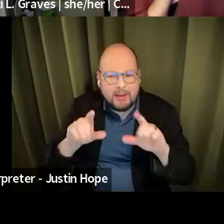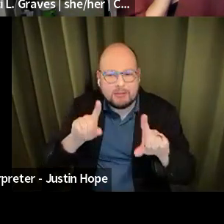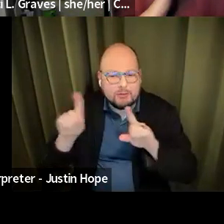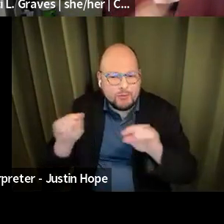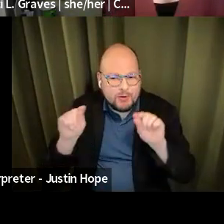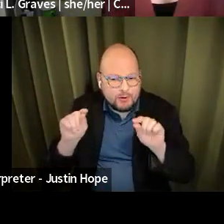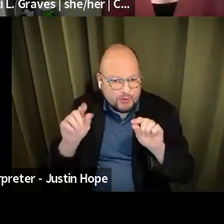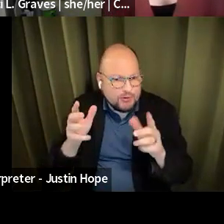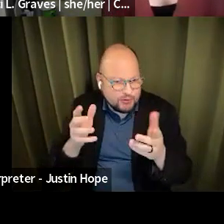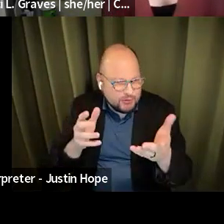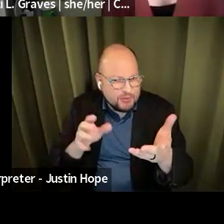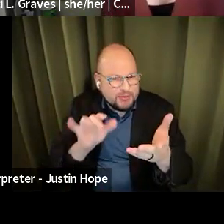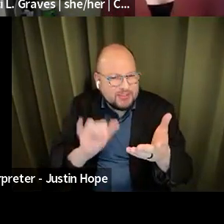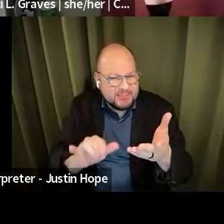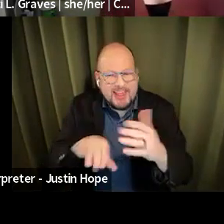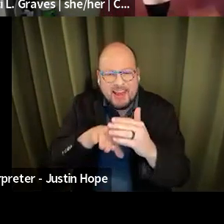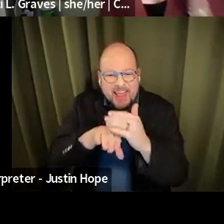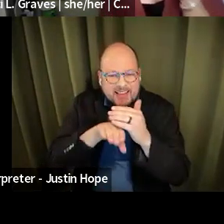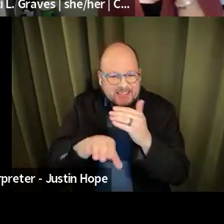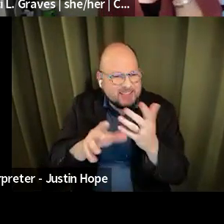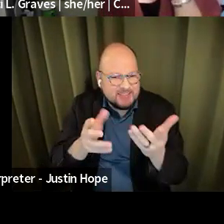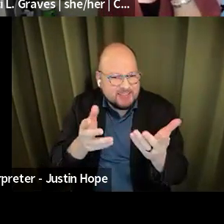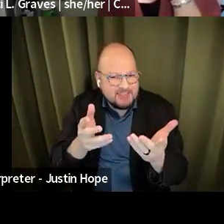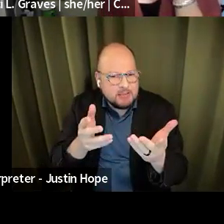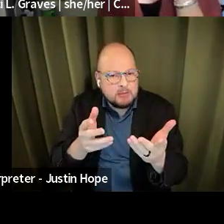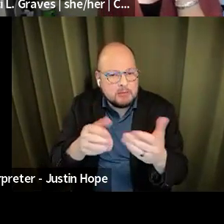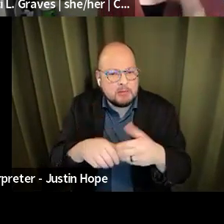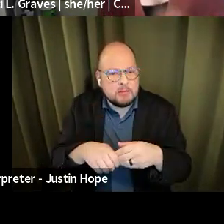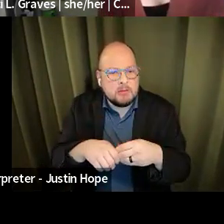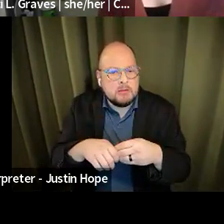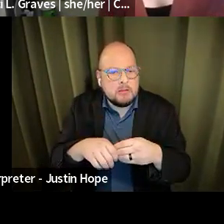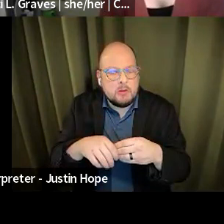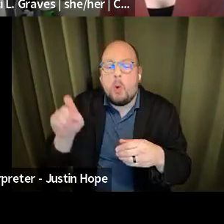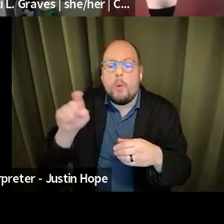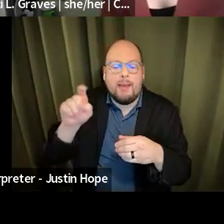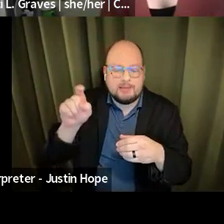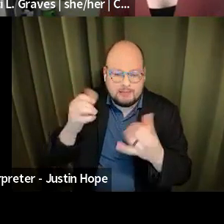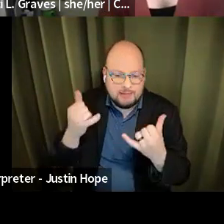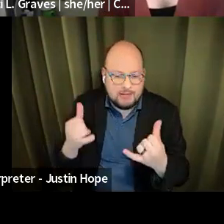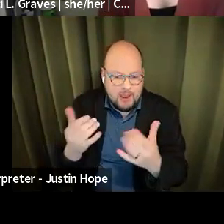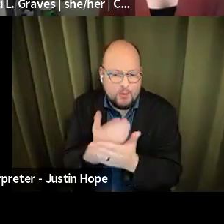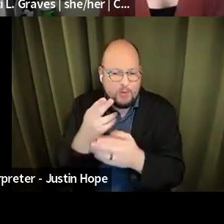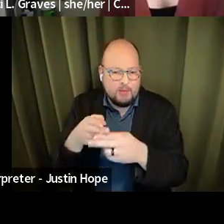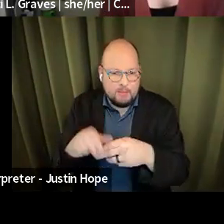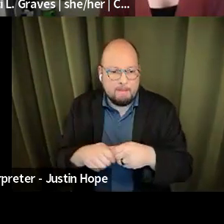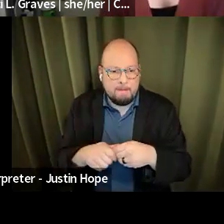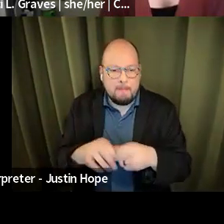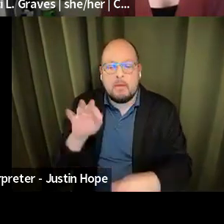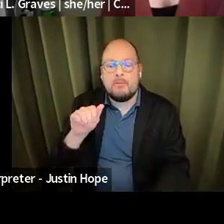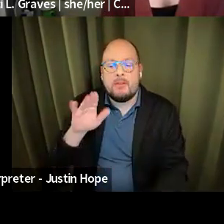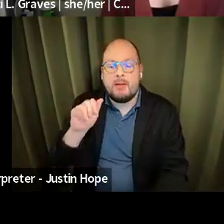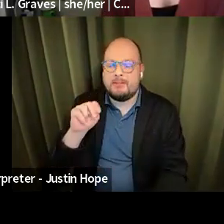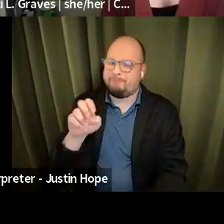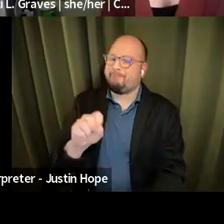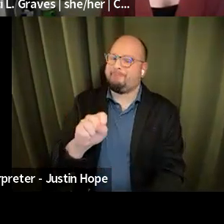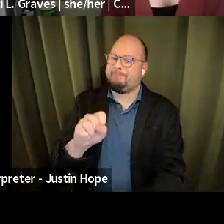forth, Oh, yes, or yes. X So, as they're called now, I guess. so we haven't done that yet, but we've done a lot with social